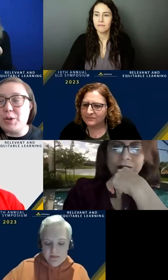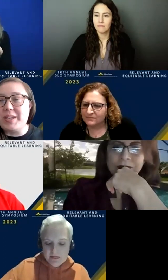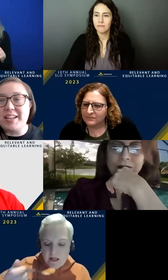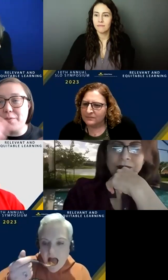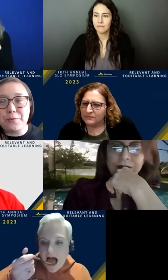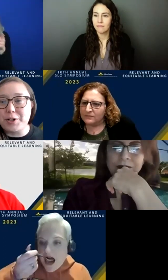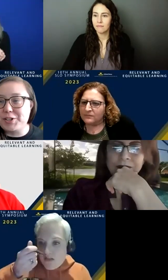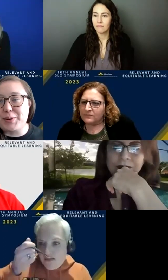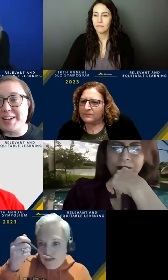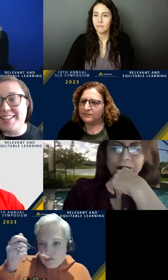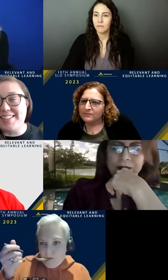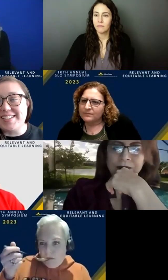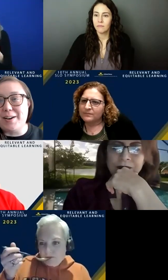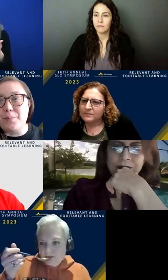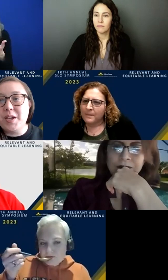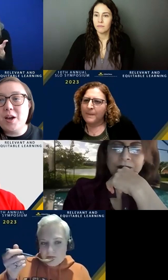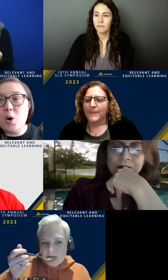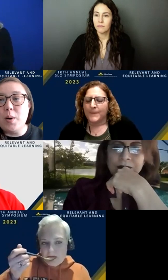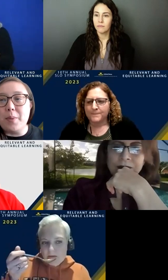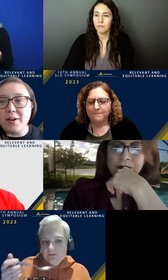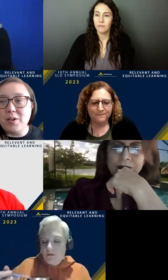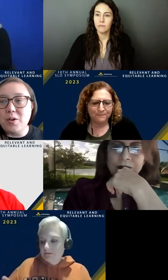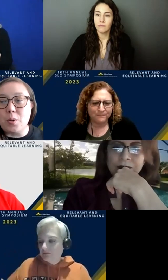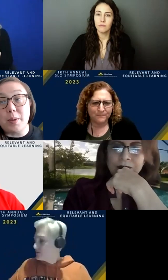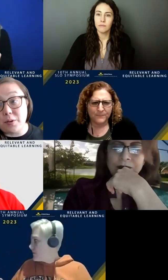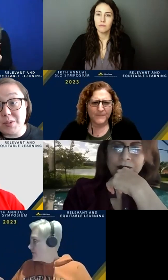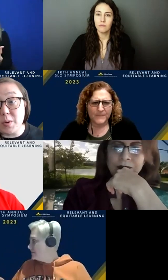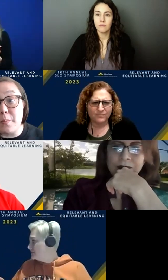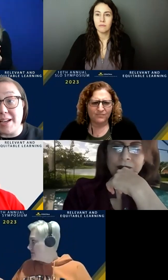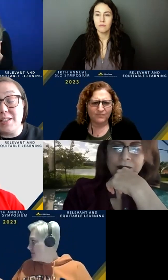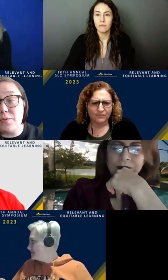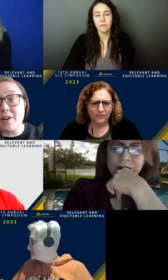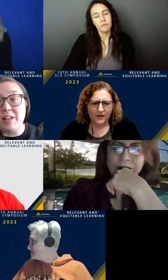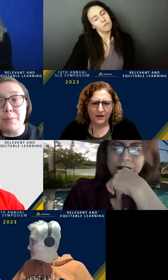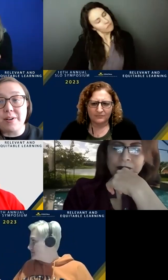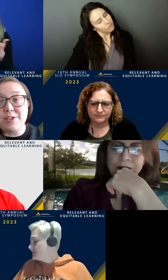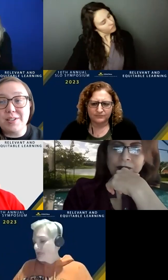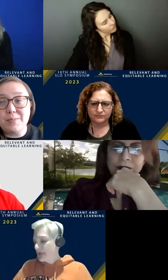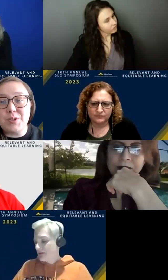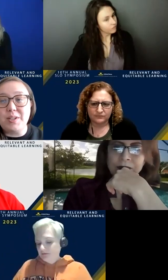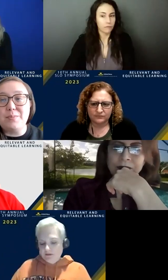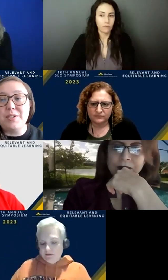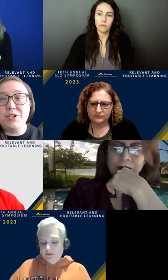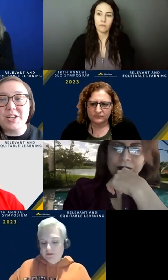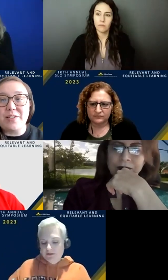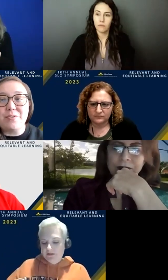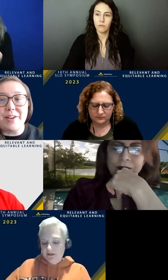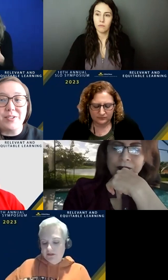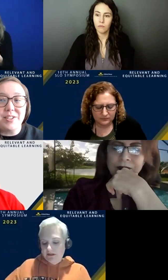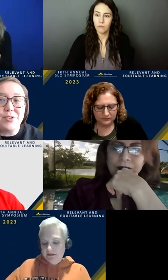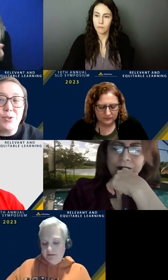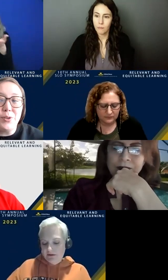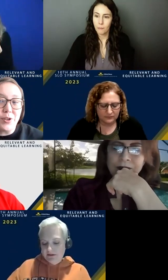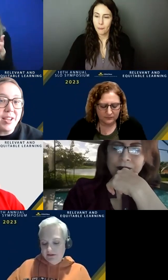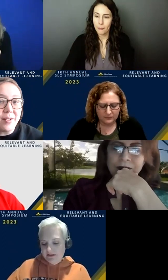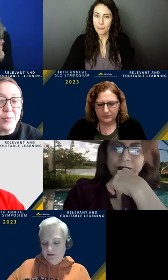again, just so we can have it fresh in our minds. What model or models work best for collaboration between administrative and